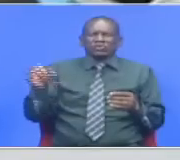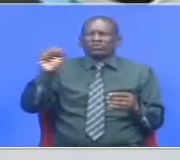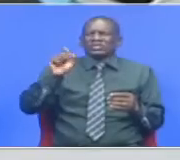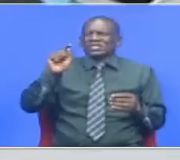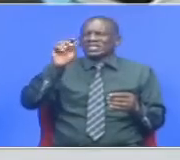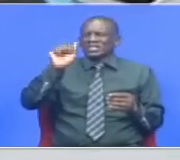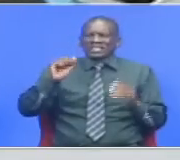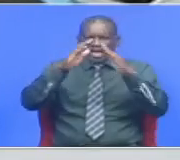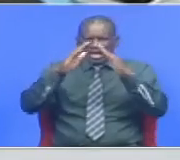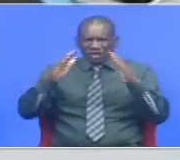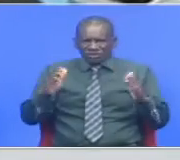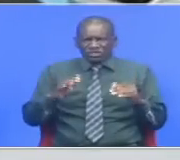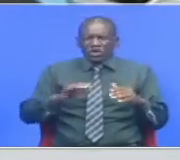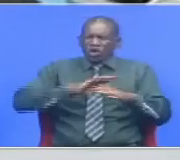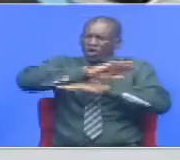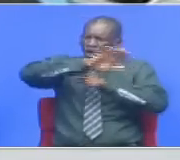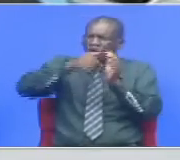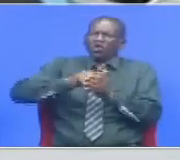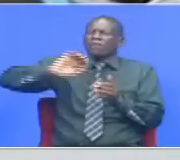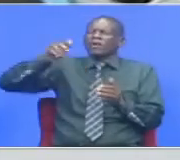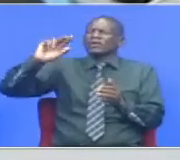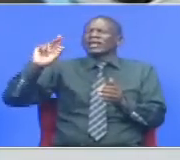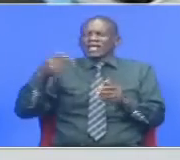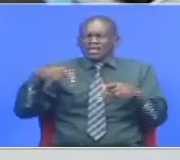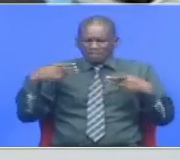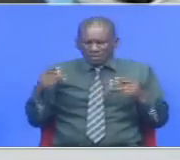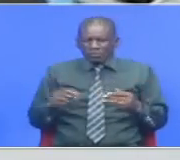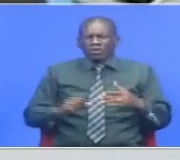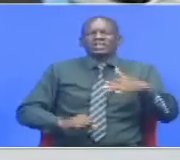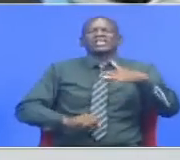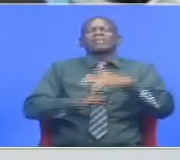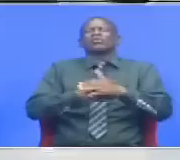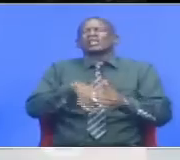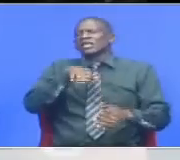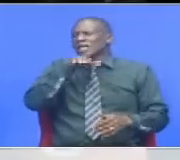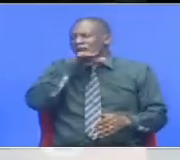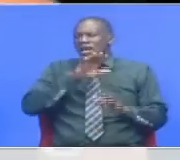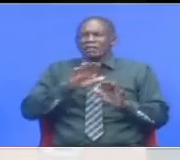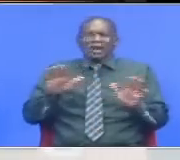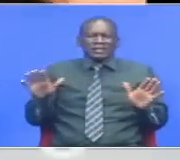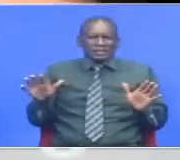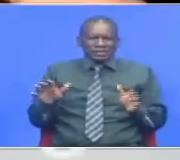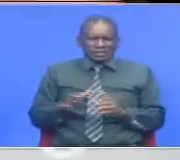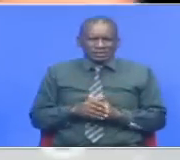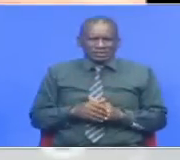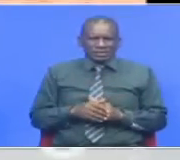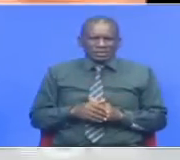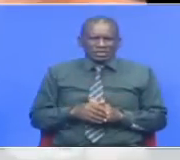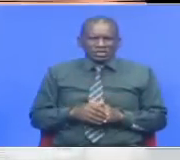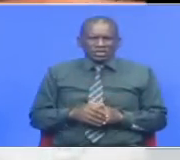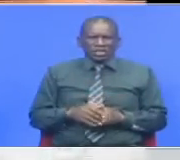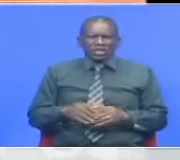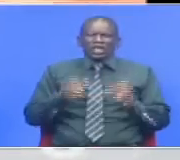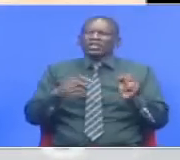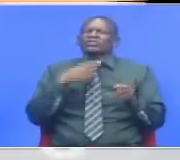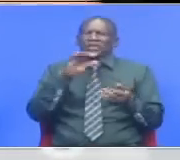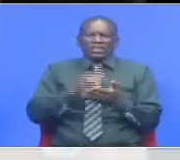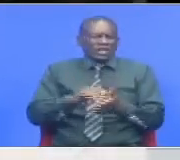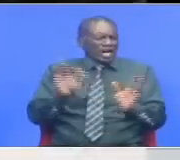house mulima wote baba tosha. Unaweza sema hivyo? Hapana, hatuwezi. Goja,